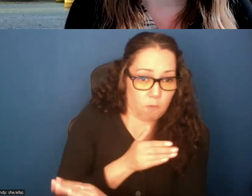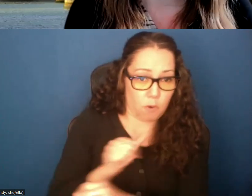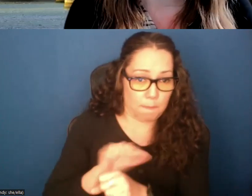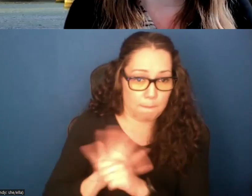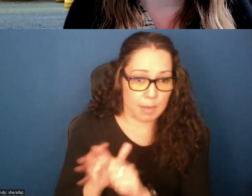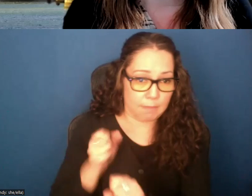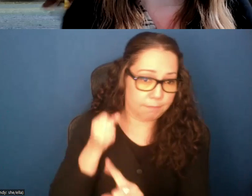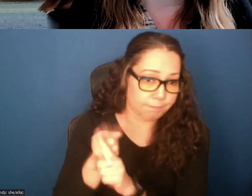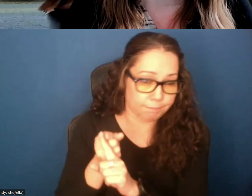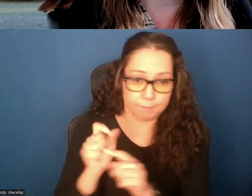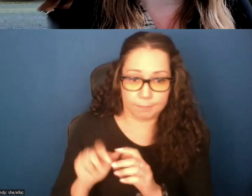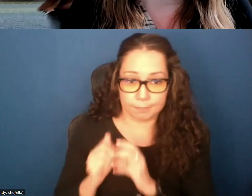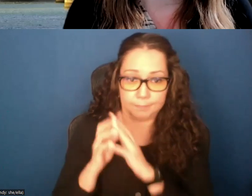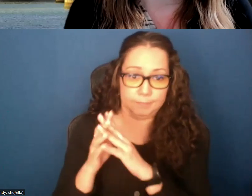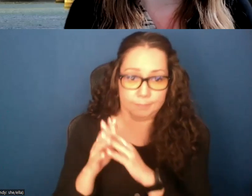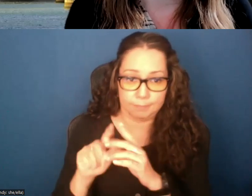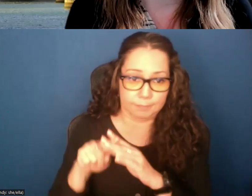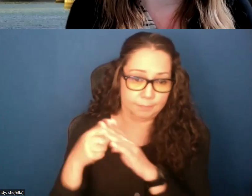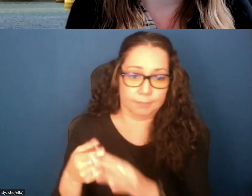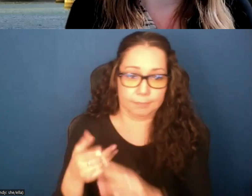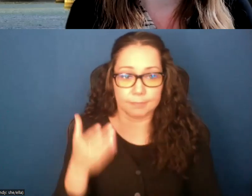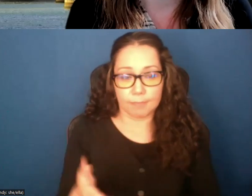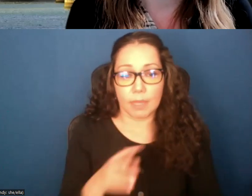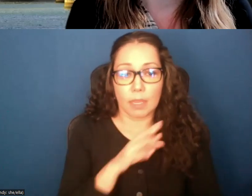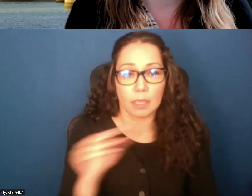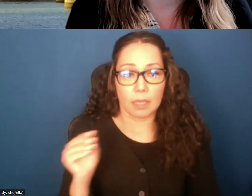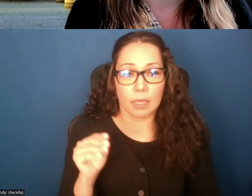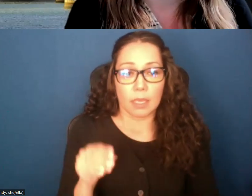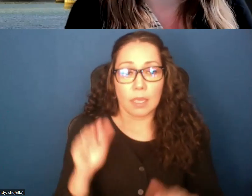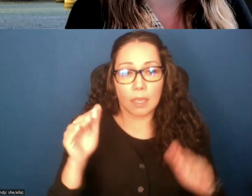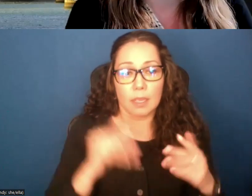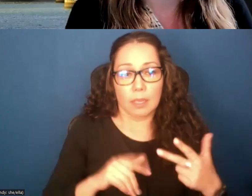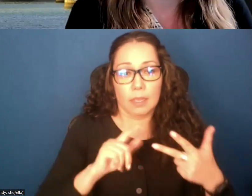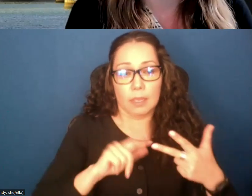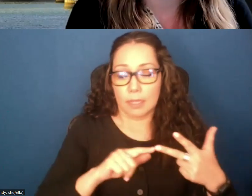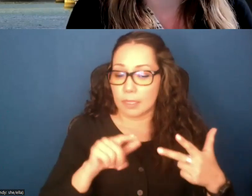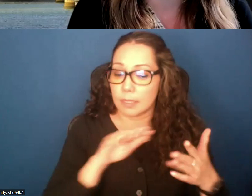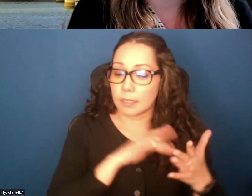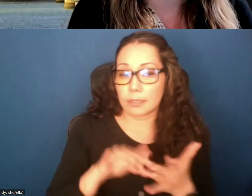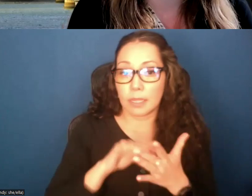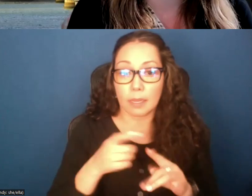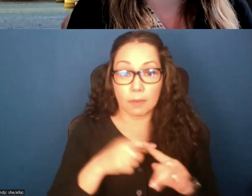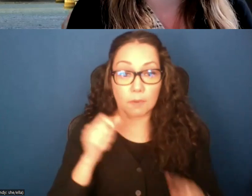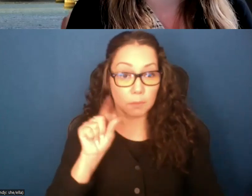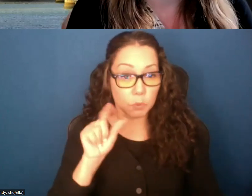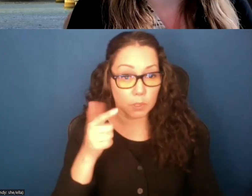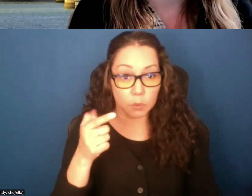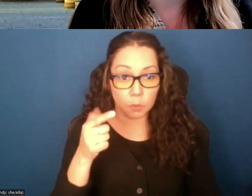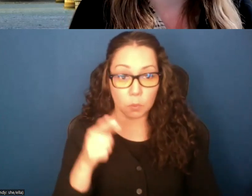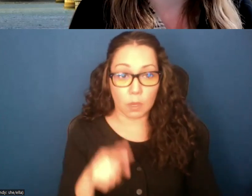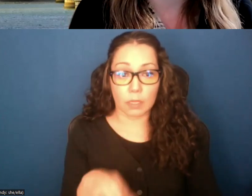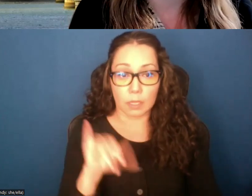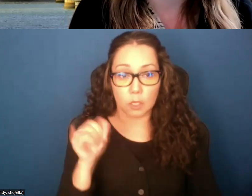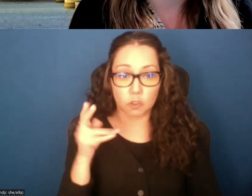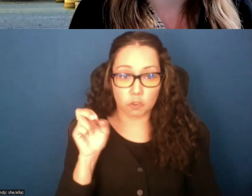And this last piece is a study published in the Journal of the American Medical Directors Association, again, and this is